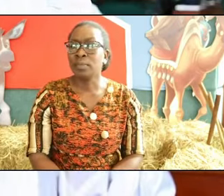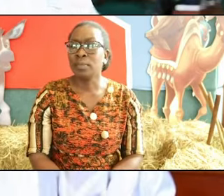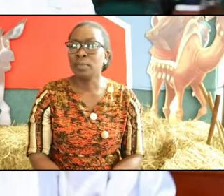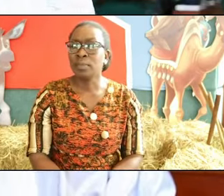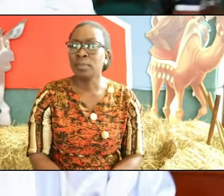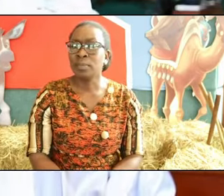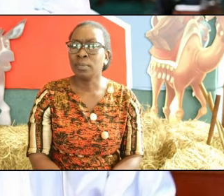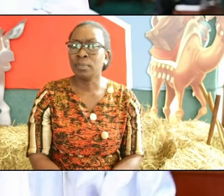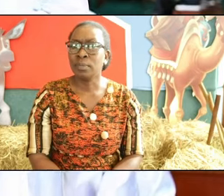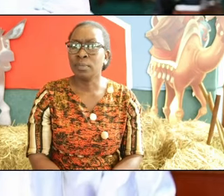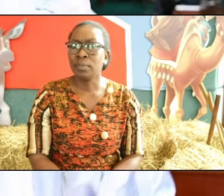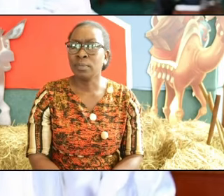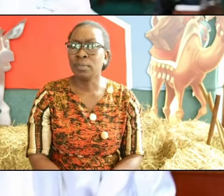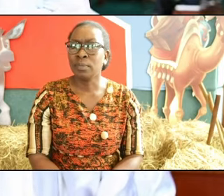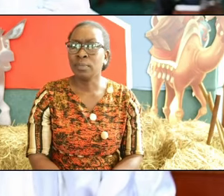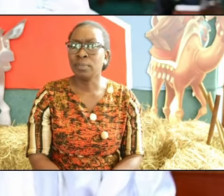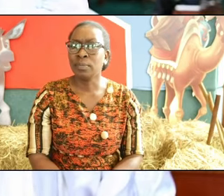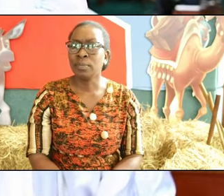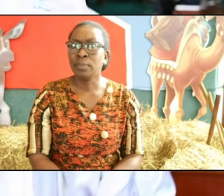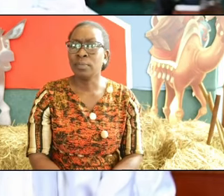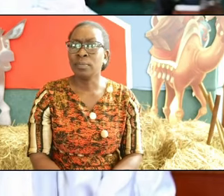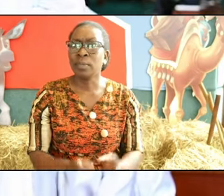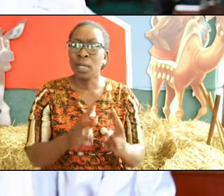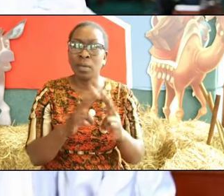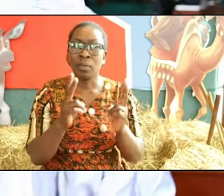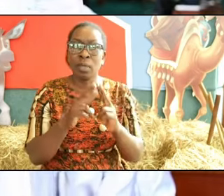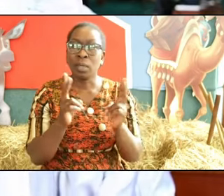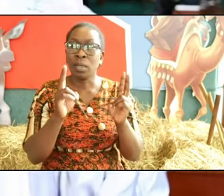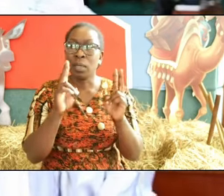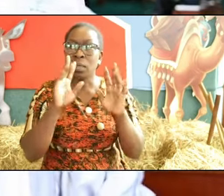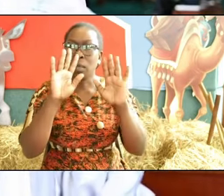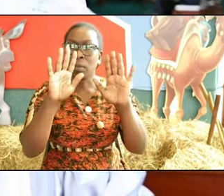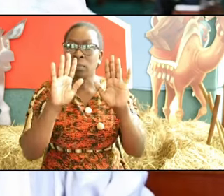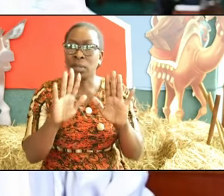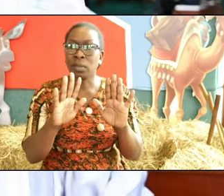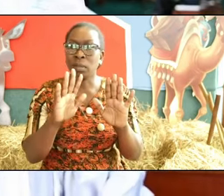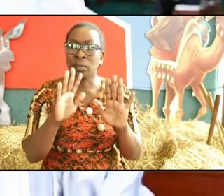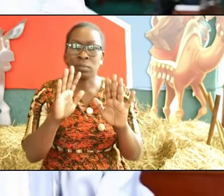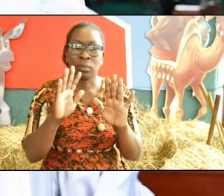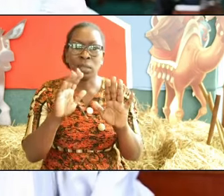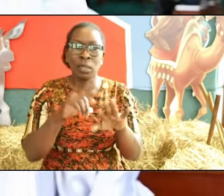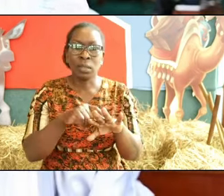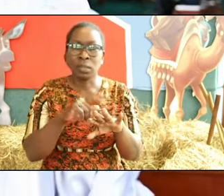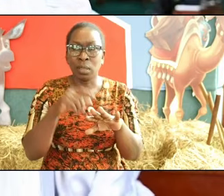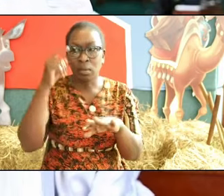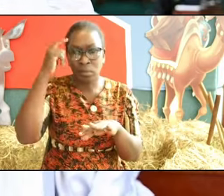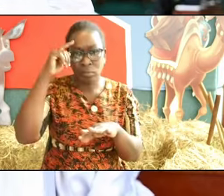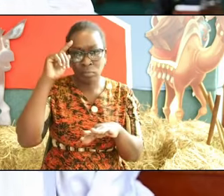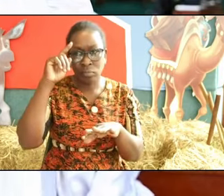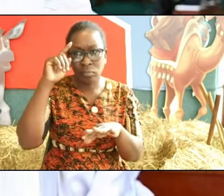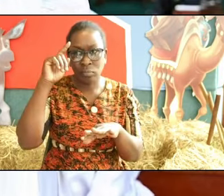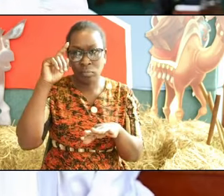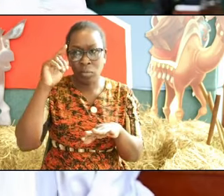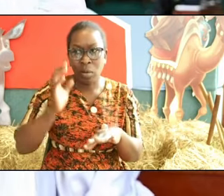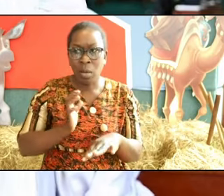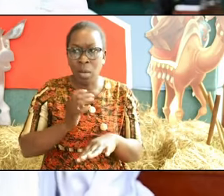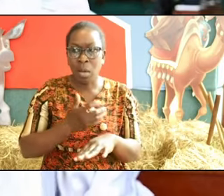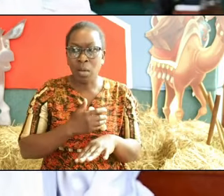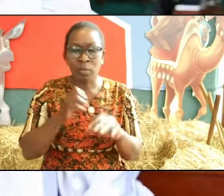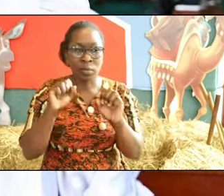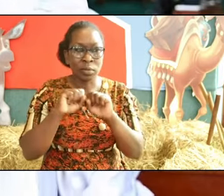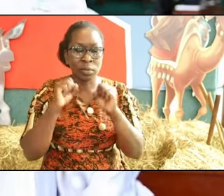Holy Communion. It is a very important time for our church because we commemorate